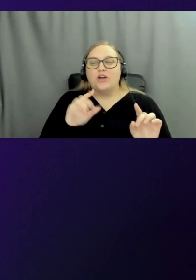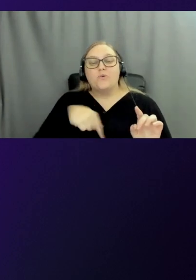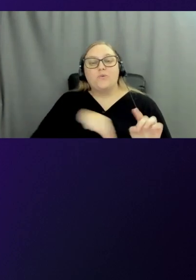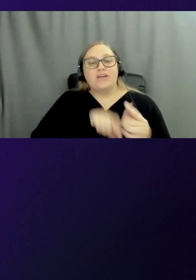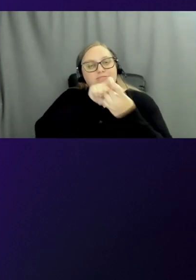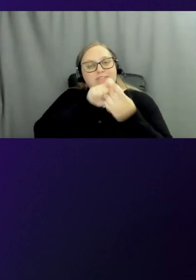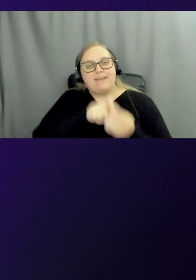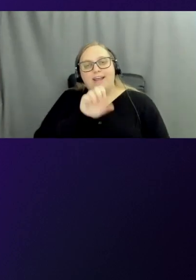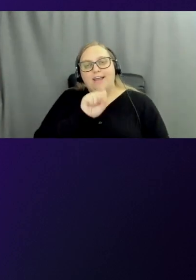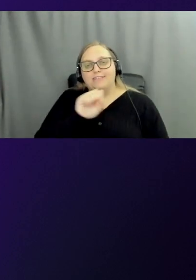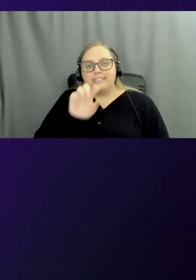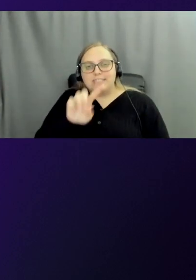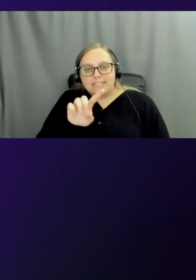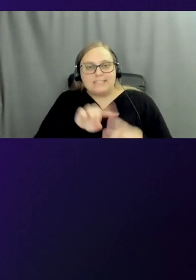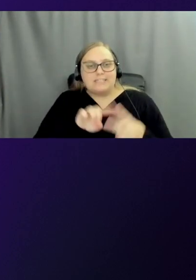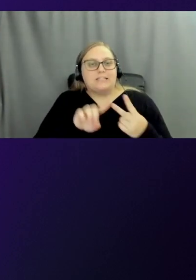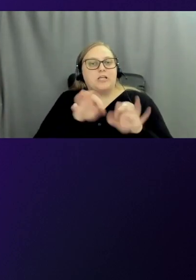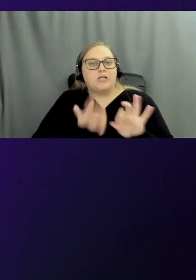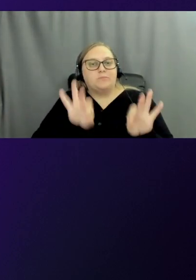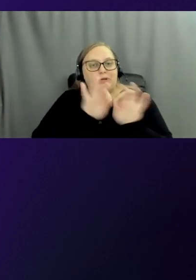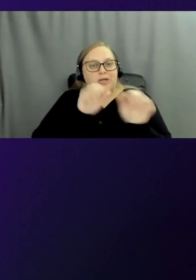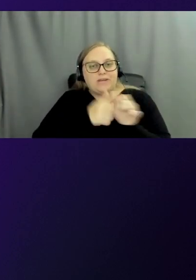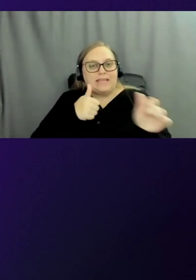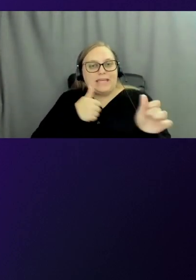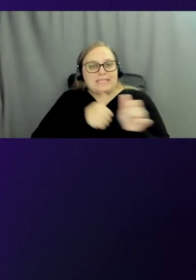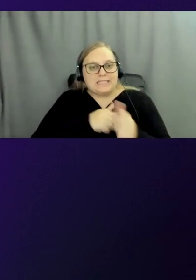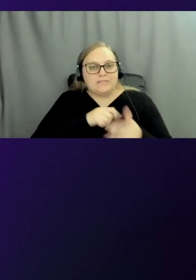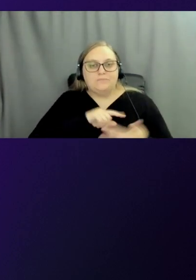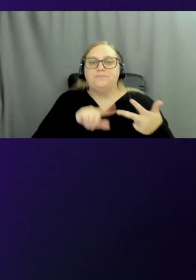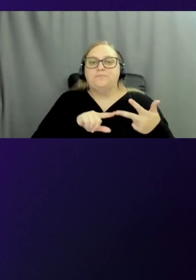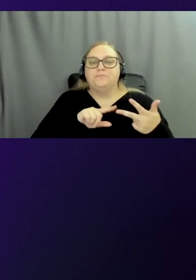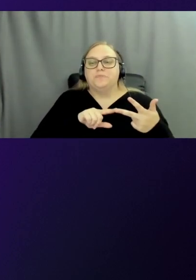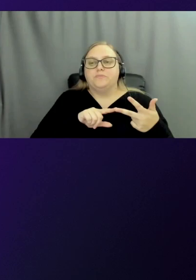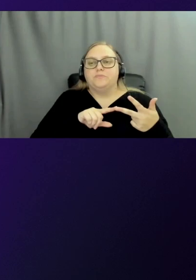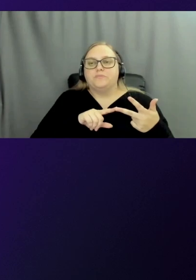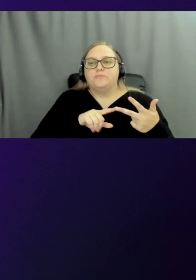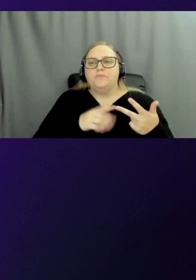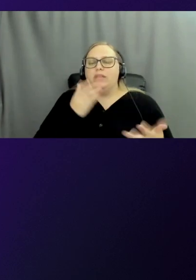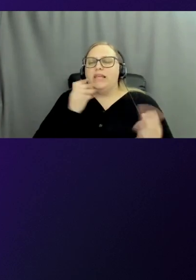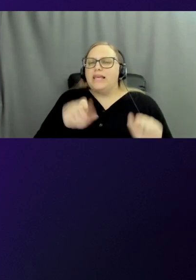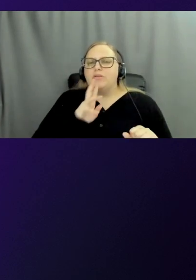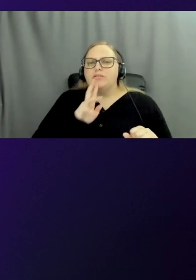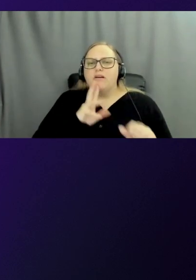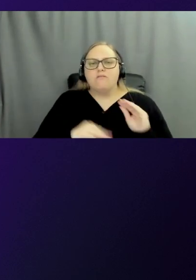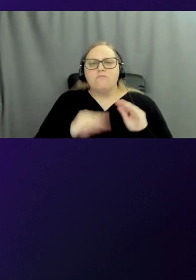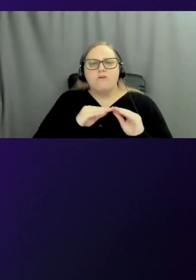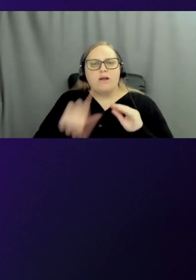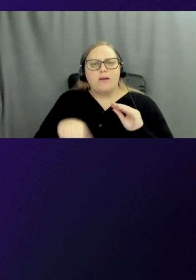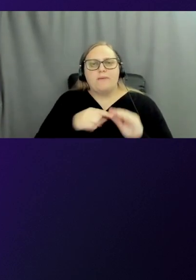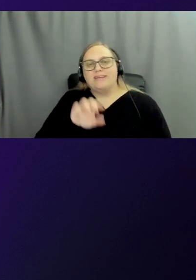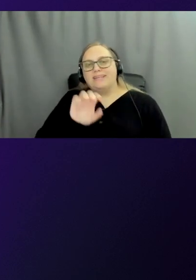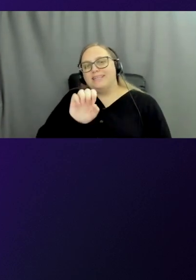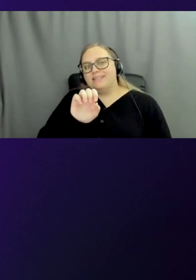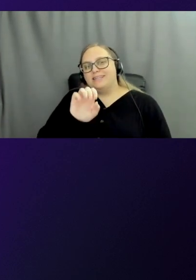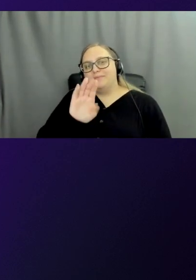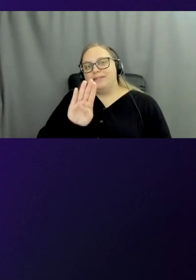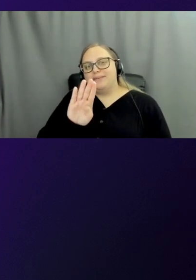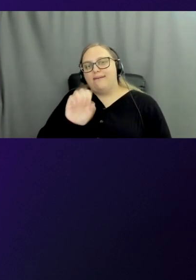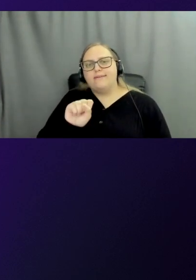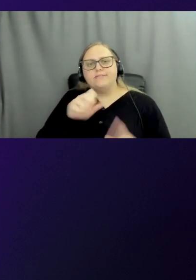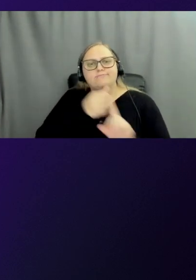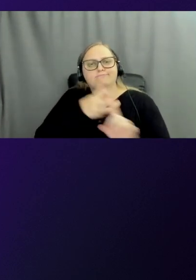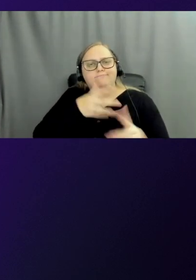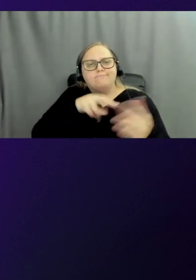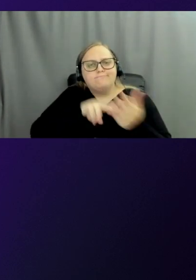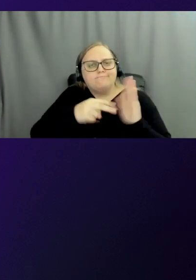SSDs, the importance of latency. Prarthana, perhaps we can talk about what EBS is and how that is an